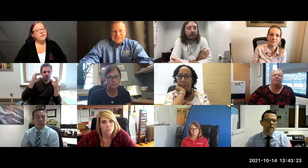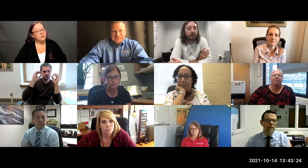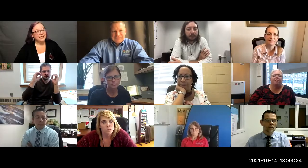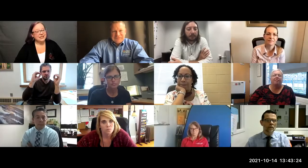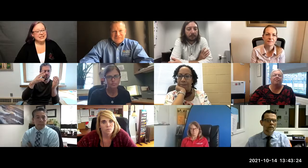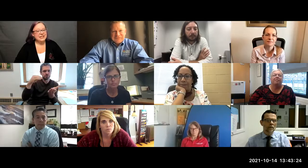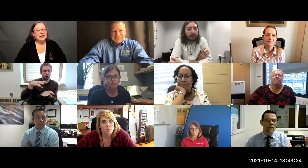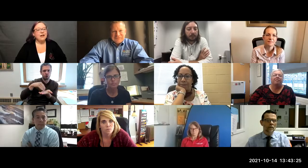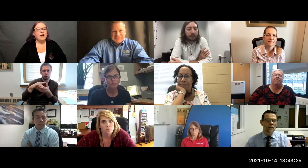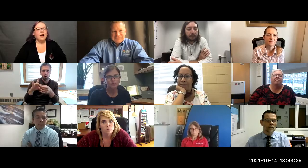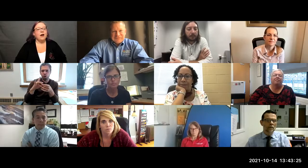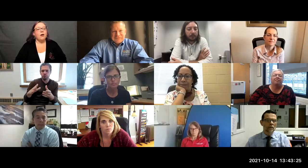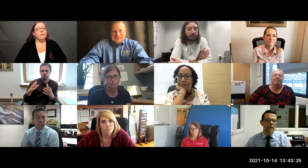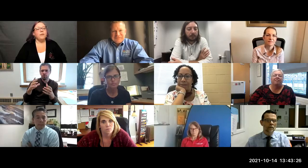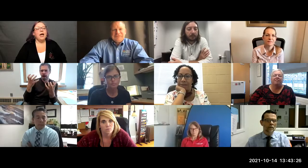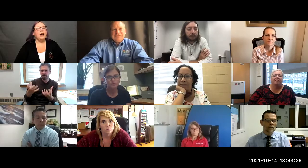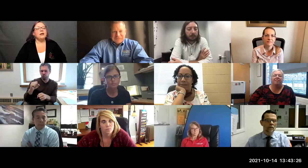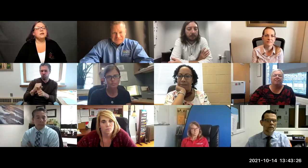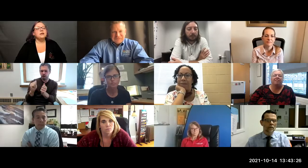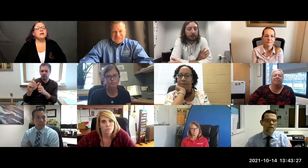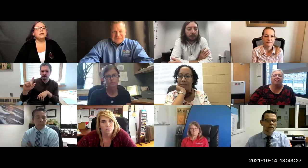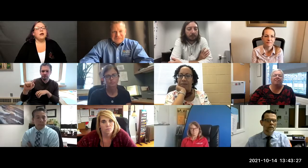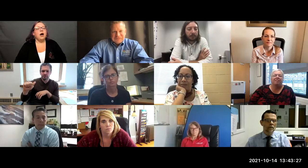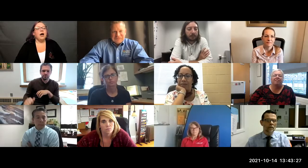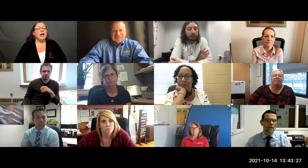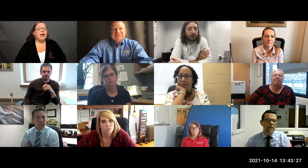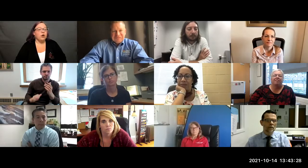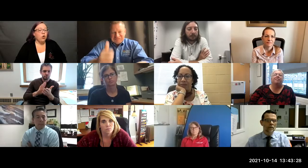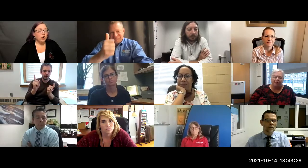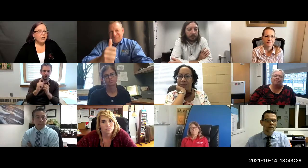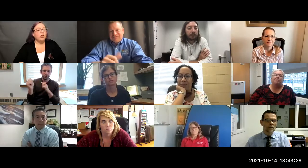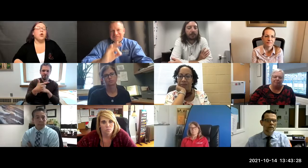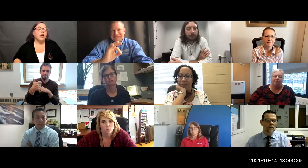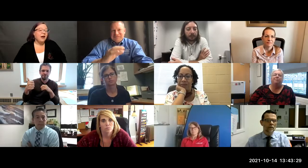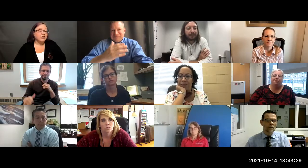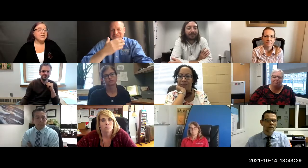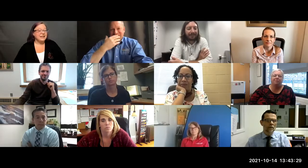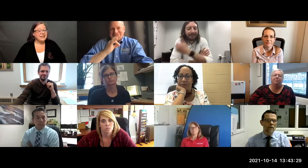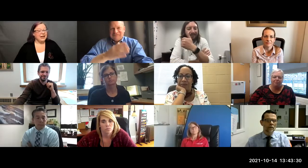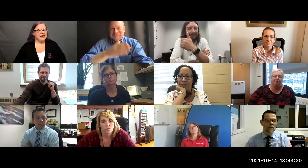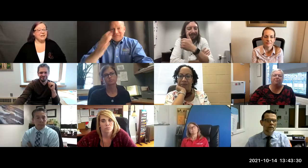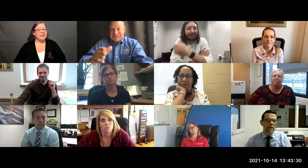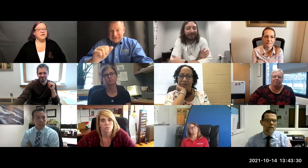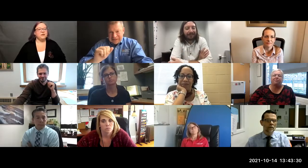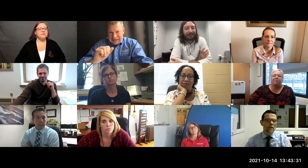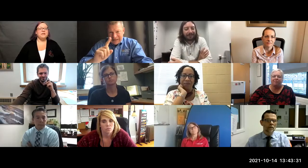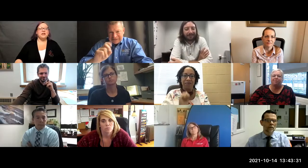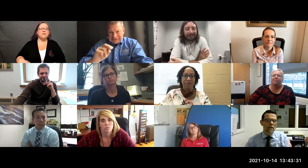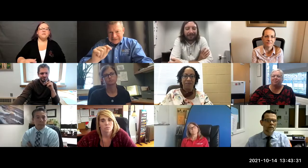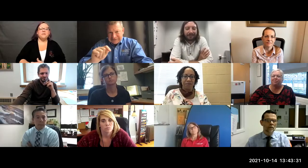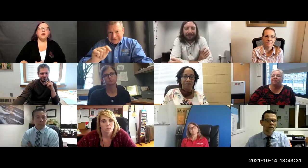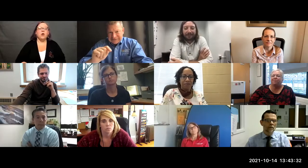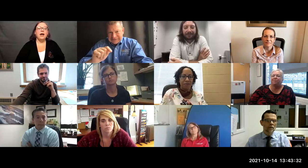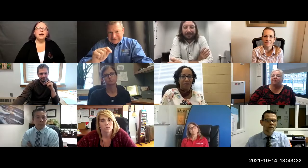Deaf, MSSD. And I am a coordinator and work heavily in the data analysis field. Thank